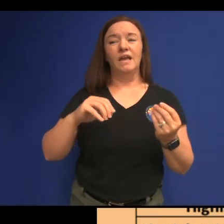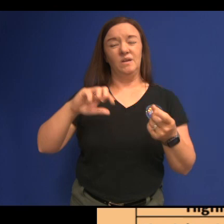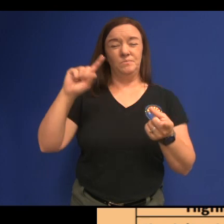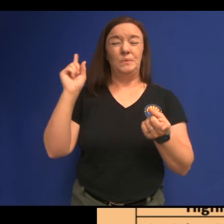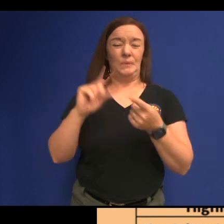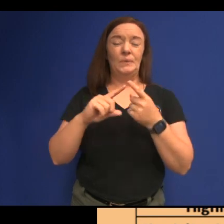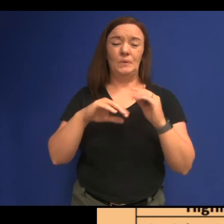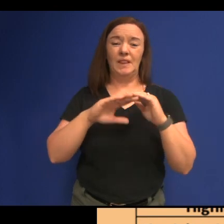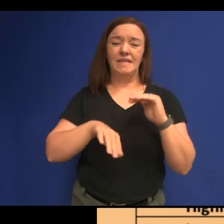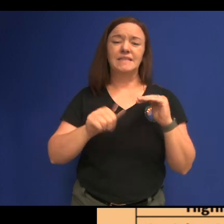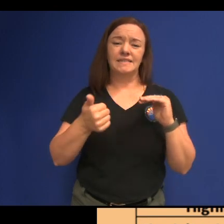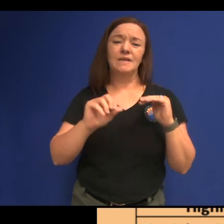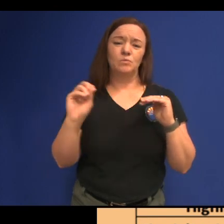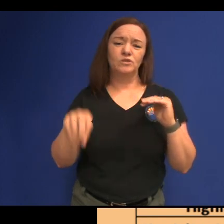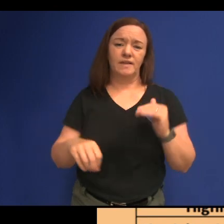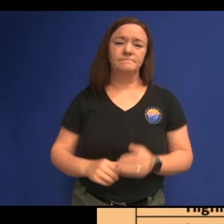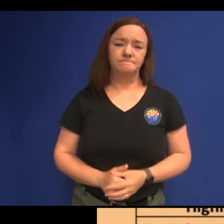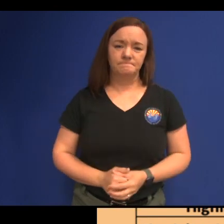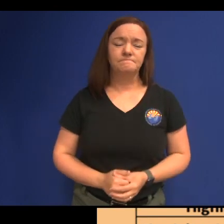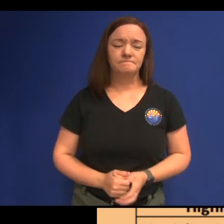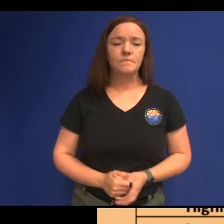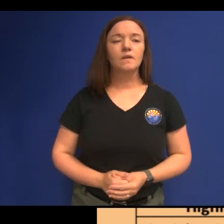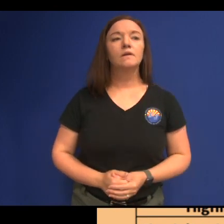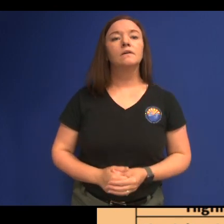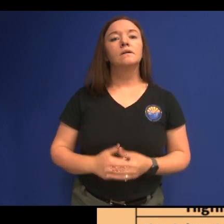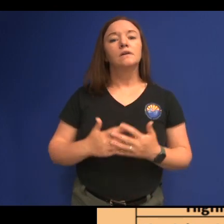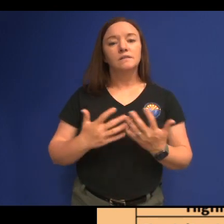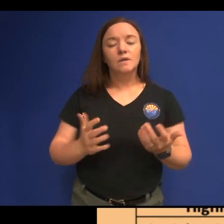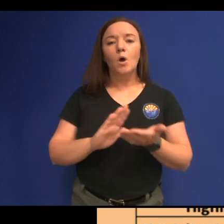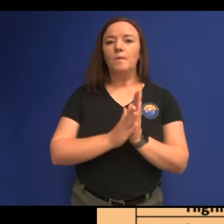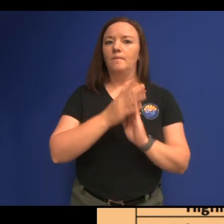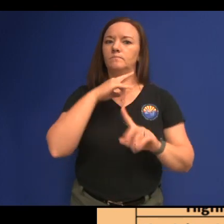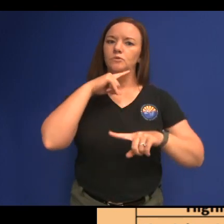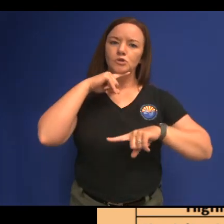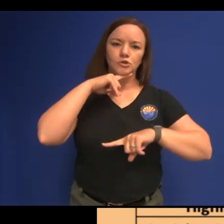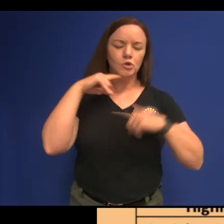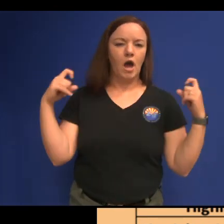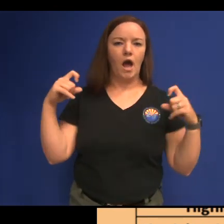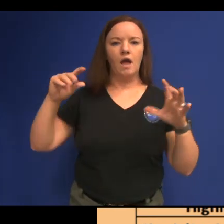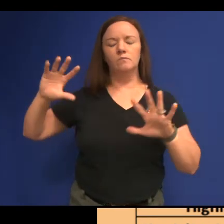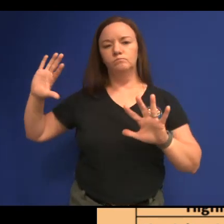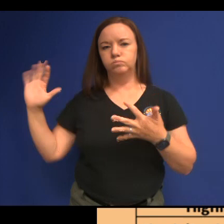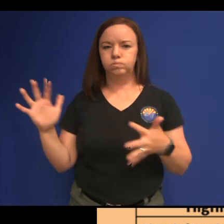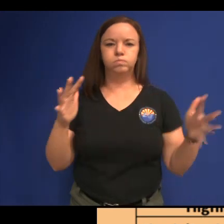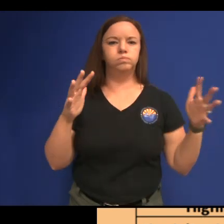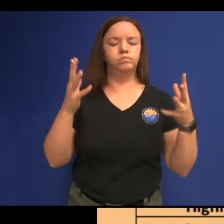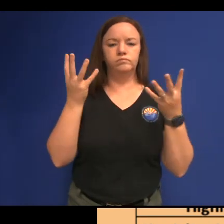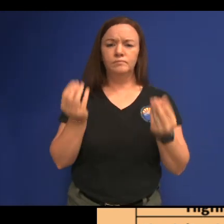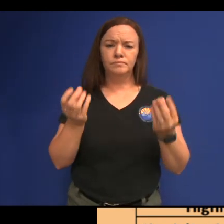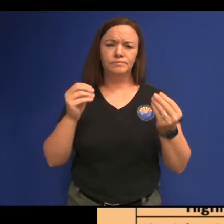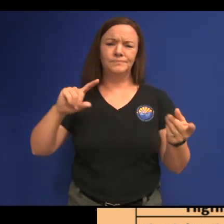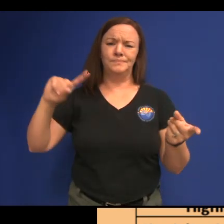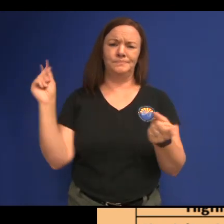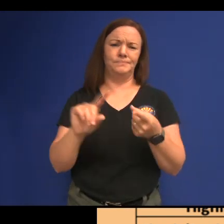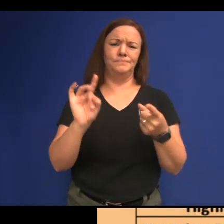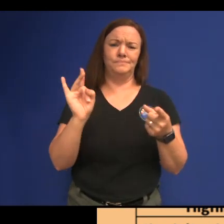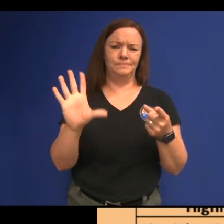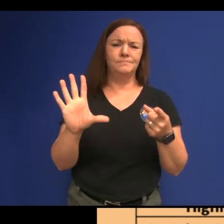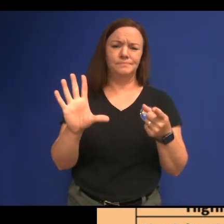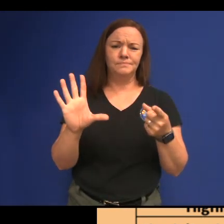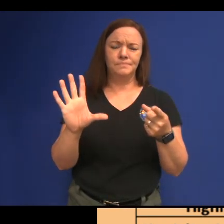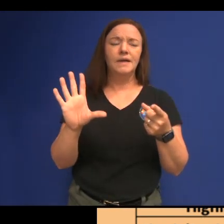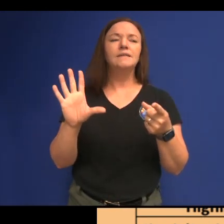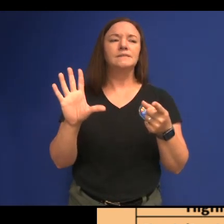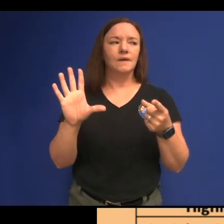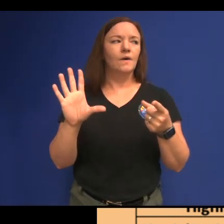single digits. So getting really dry, getting windy, humidity recovery is very poor. So